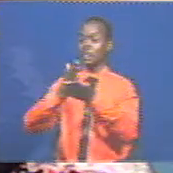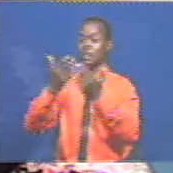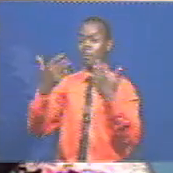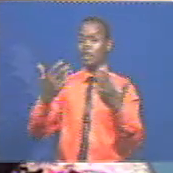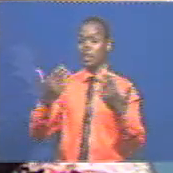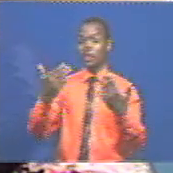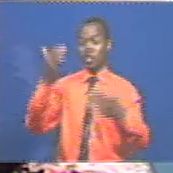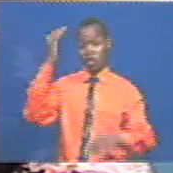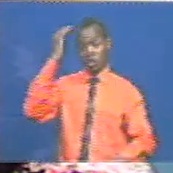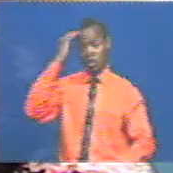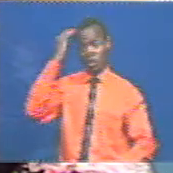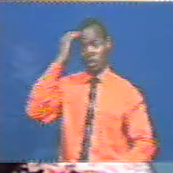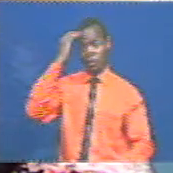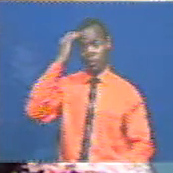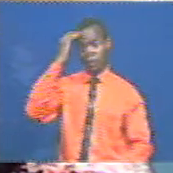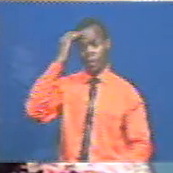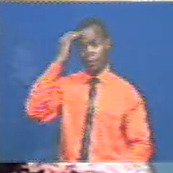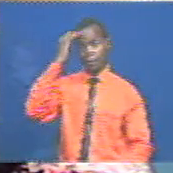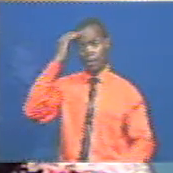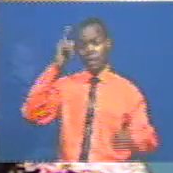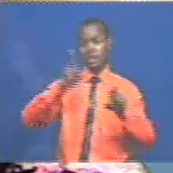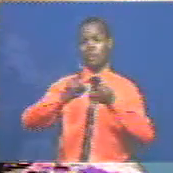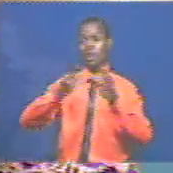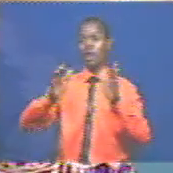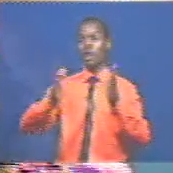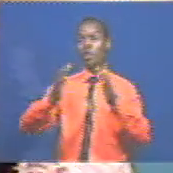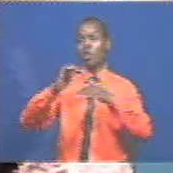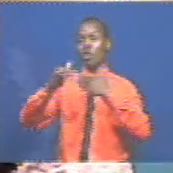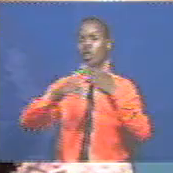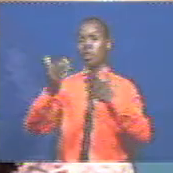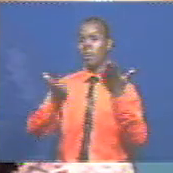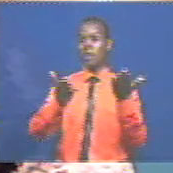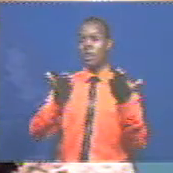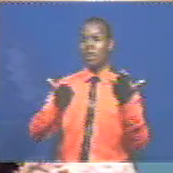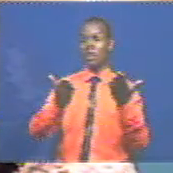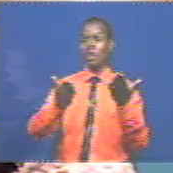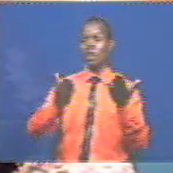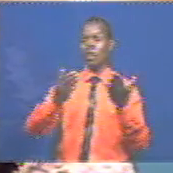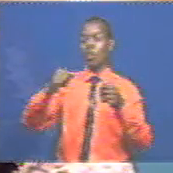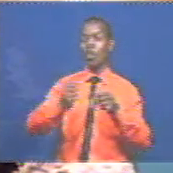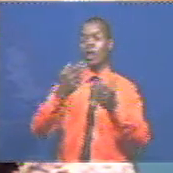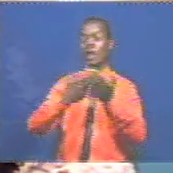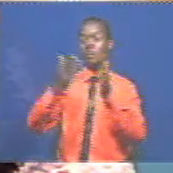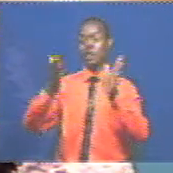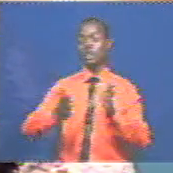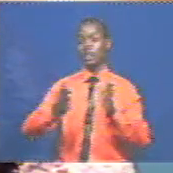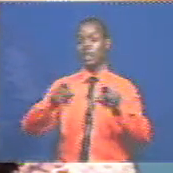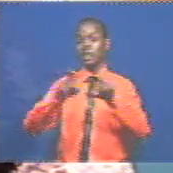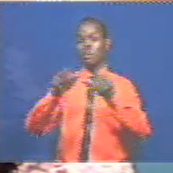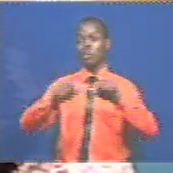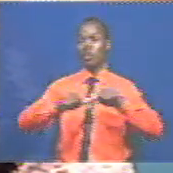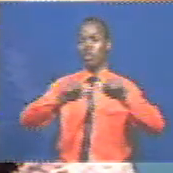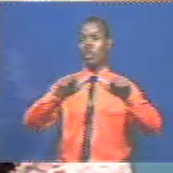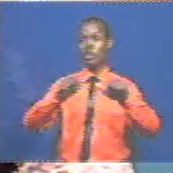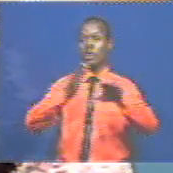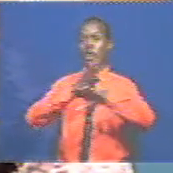in terms of the technical know-how odd also maybe just networking and partnership and to be continued after the